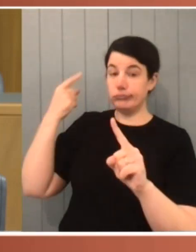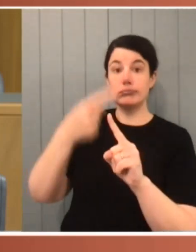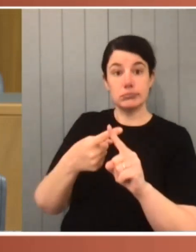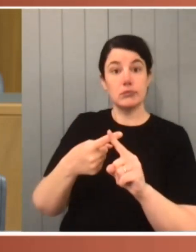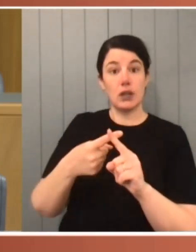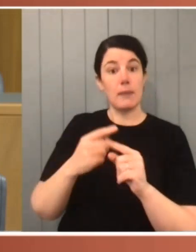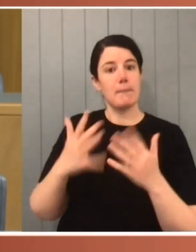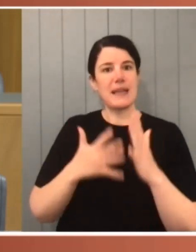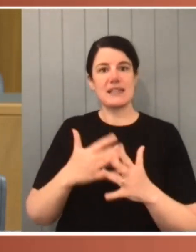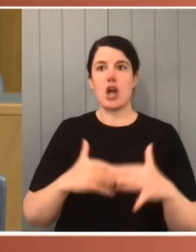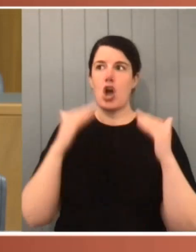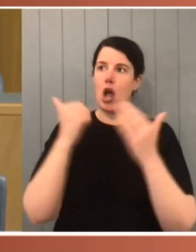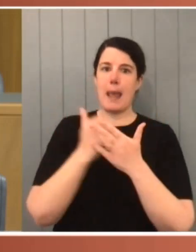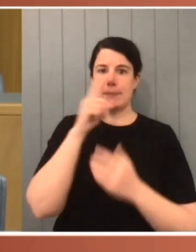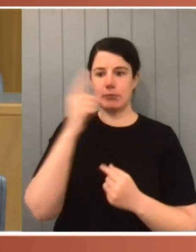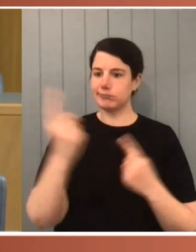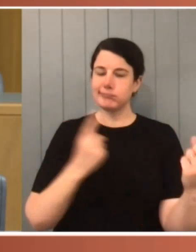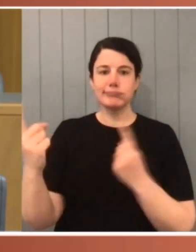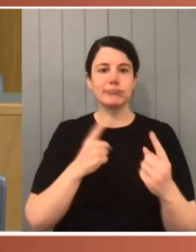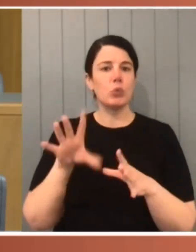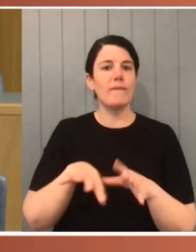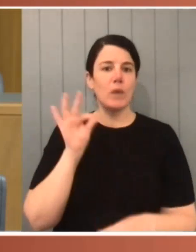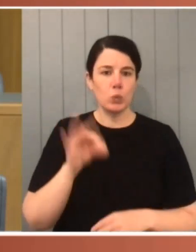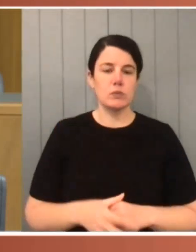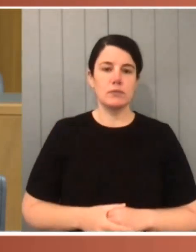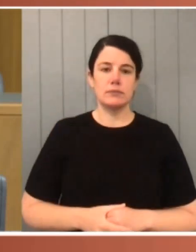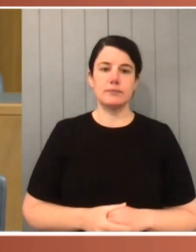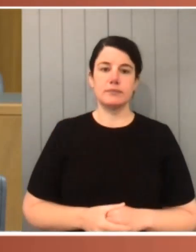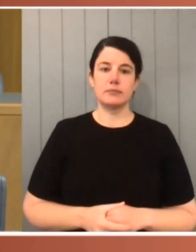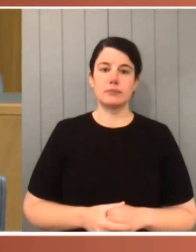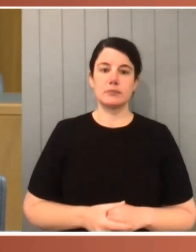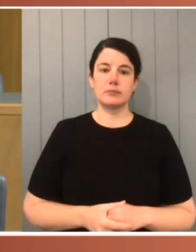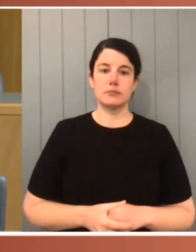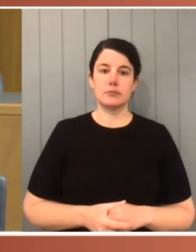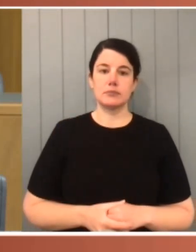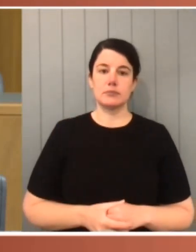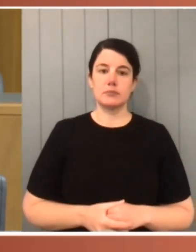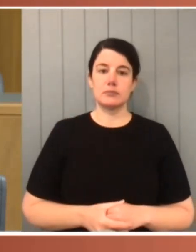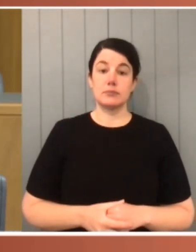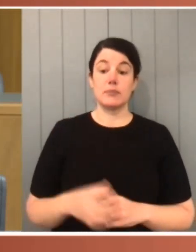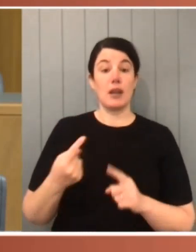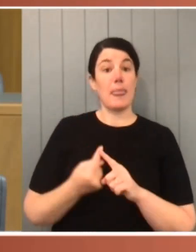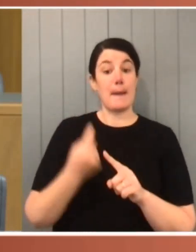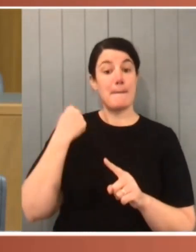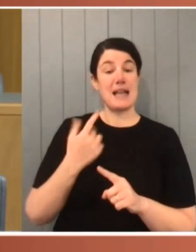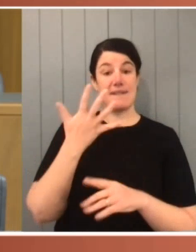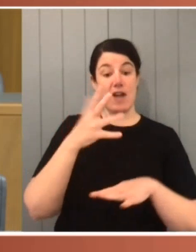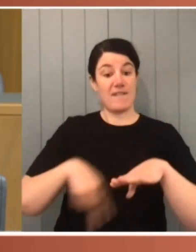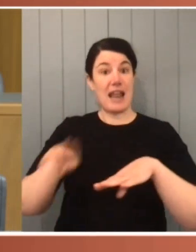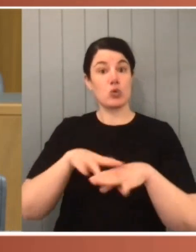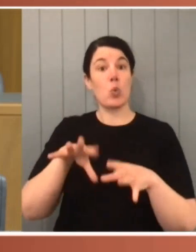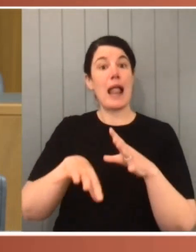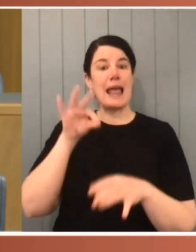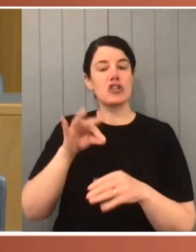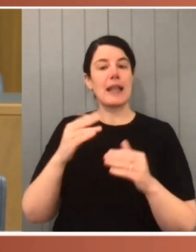voter turnout. Though there has been a downtrend in turnout at the past 5 national elections, it